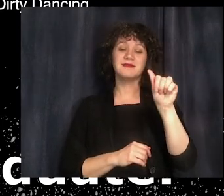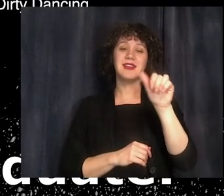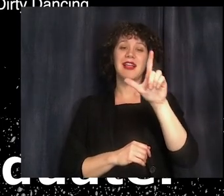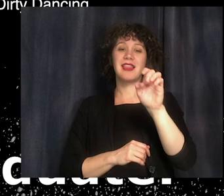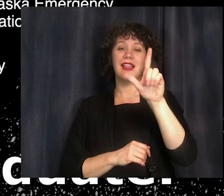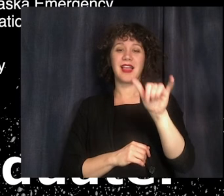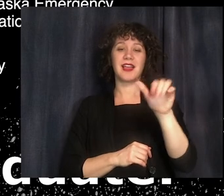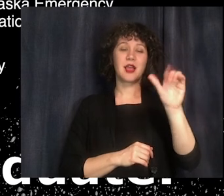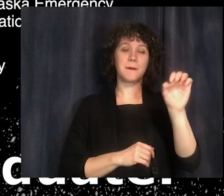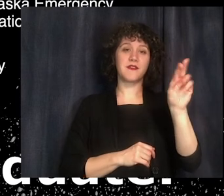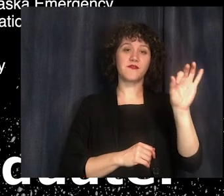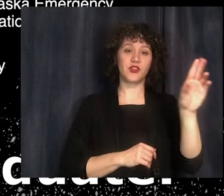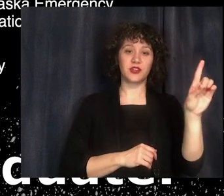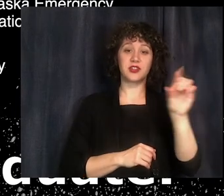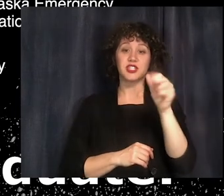Shayla Donnelly.